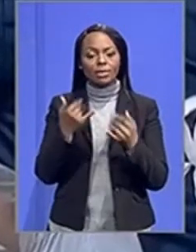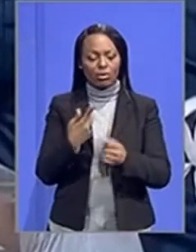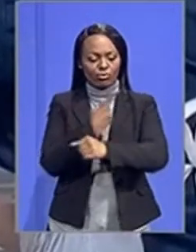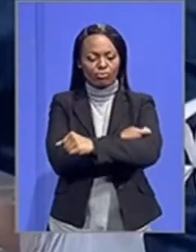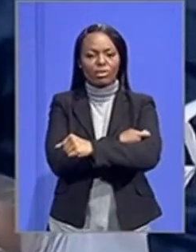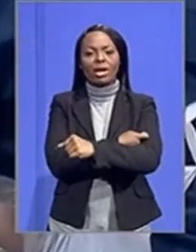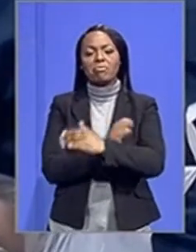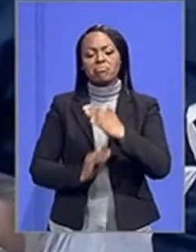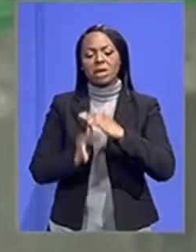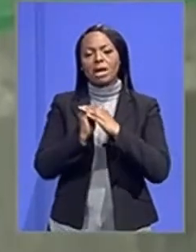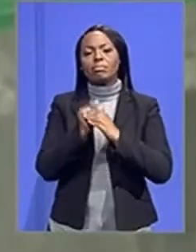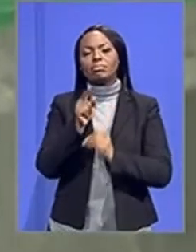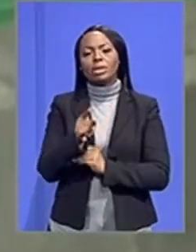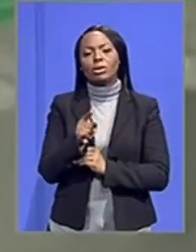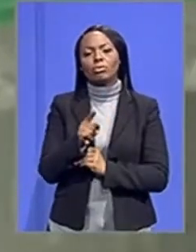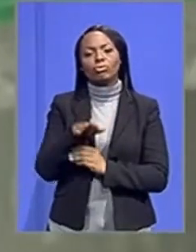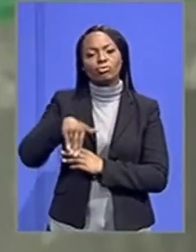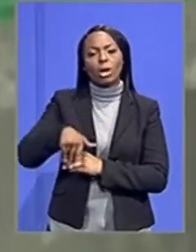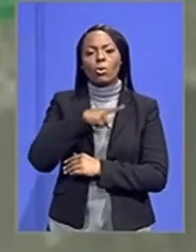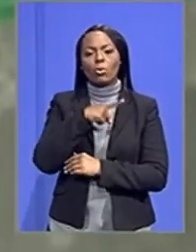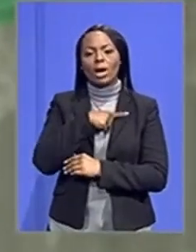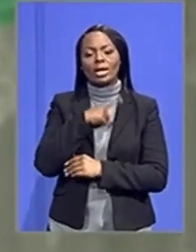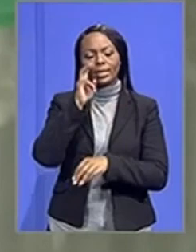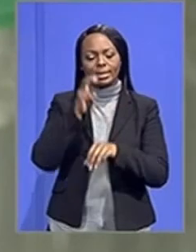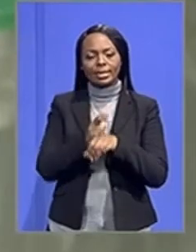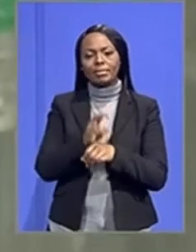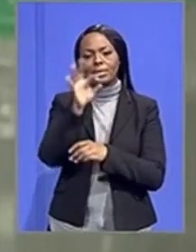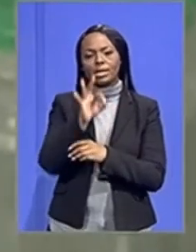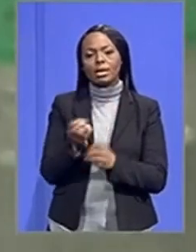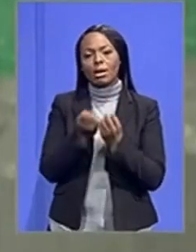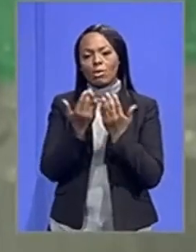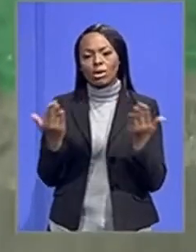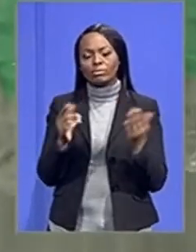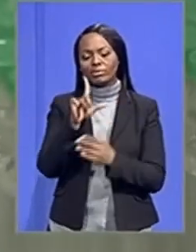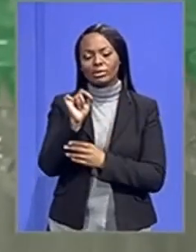jana mme maitlhomo e ne e le fa ba ka be ba fitlheletse diperesente di le 70.